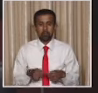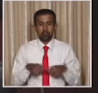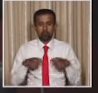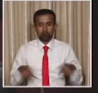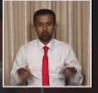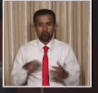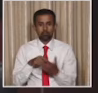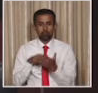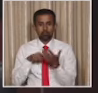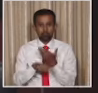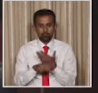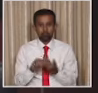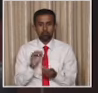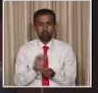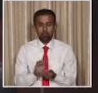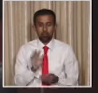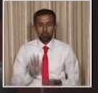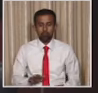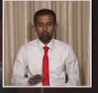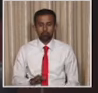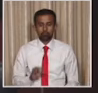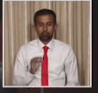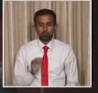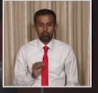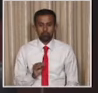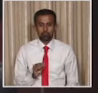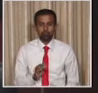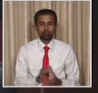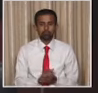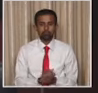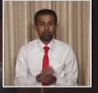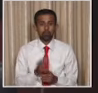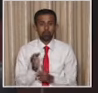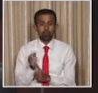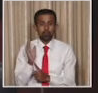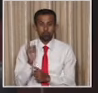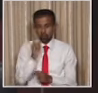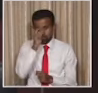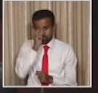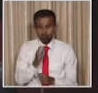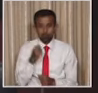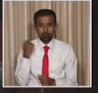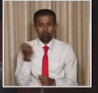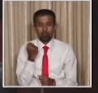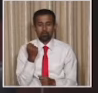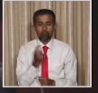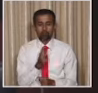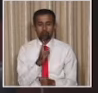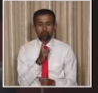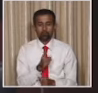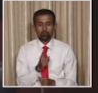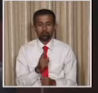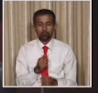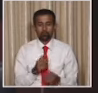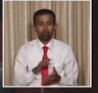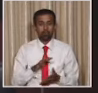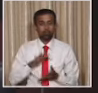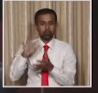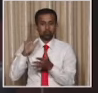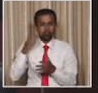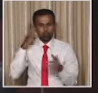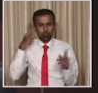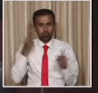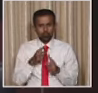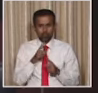his speech yesterday. Exports, he said exports were up, and he quoted a figure from 2022, which